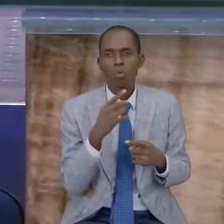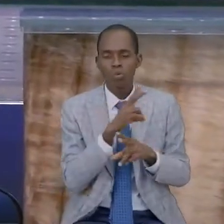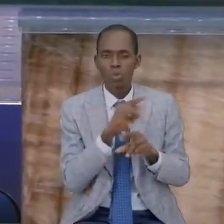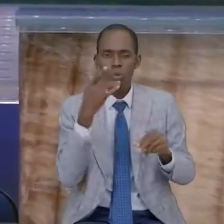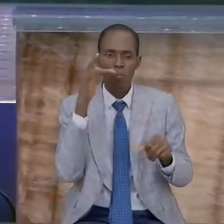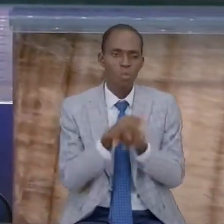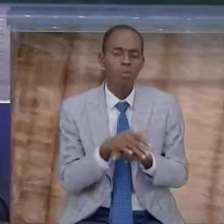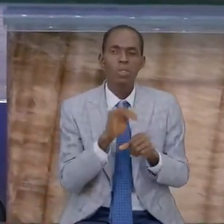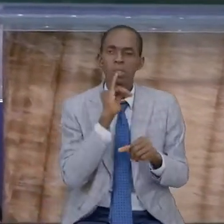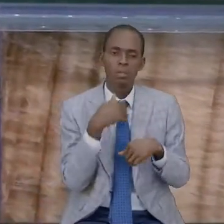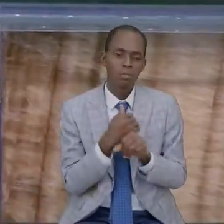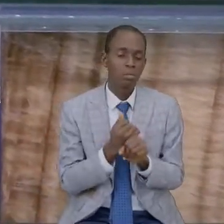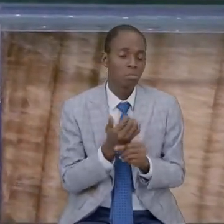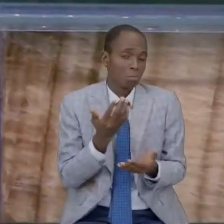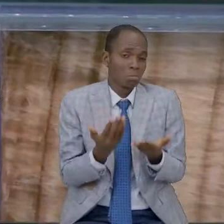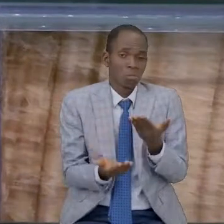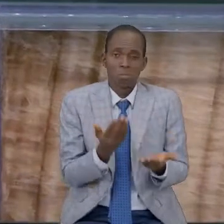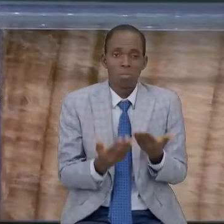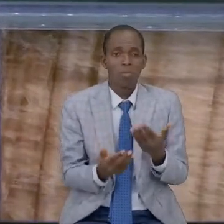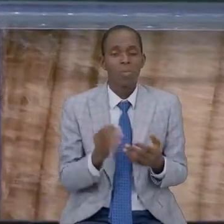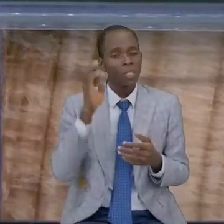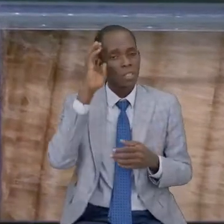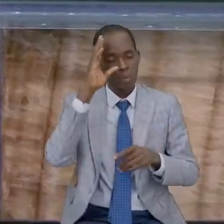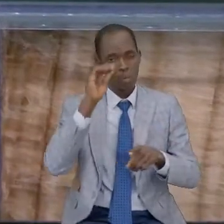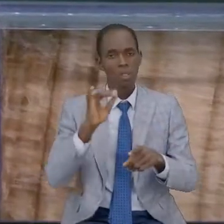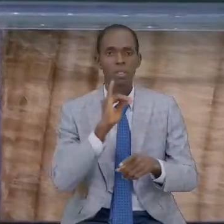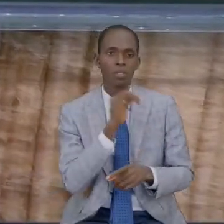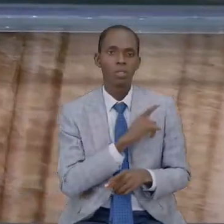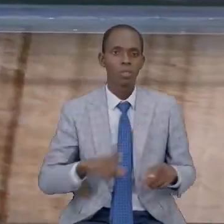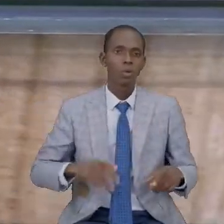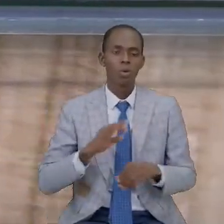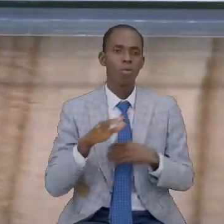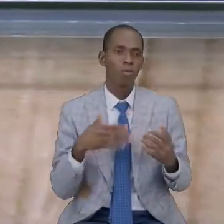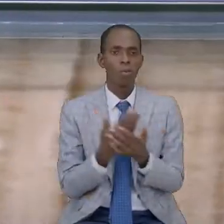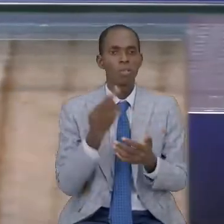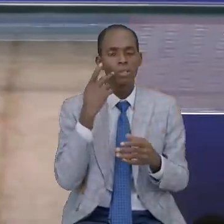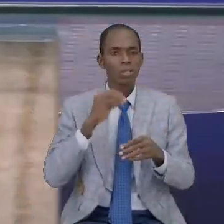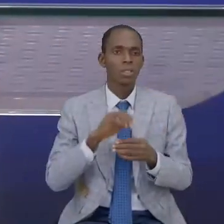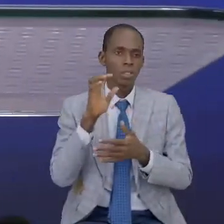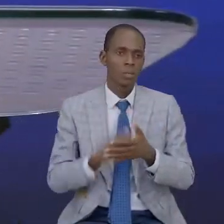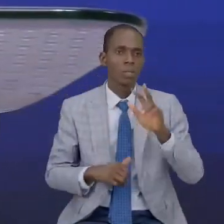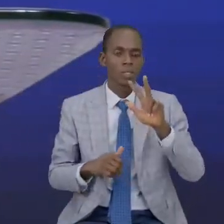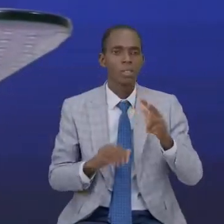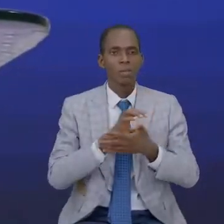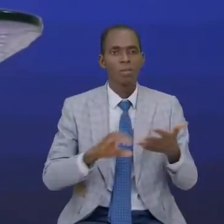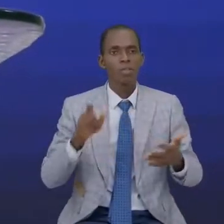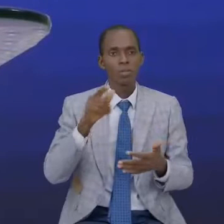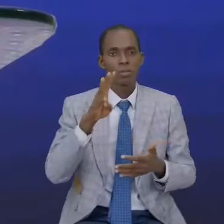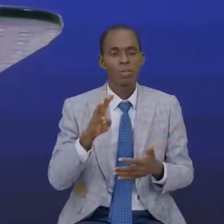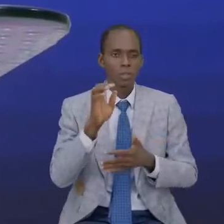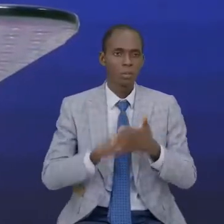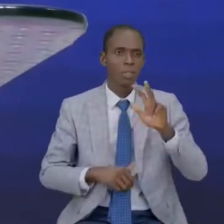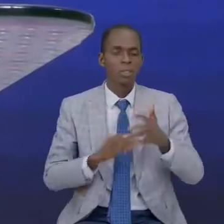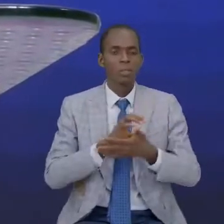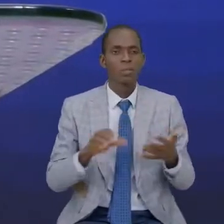been made, even though he is Lord of all. Look at chapter 3. Verse 24. In chapter 3, verse